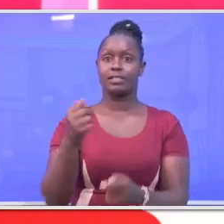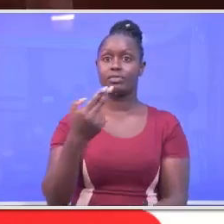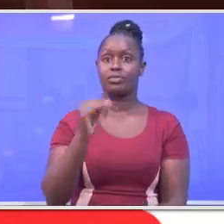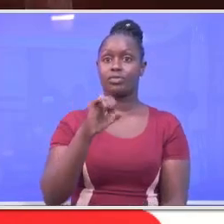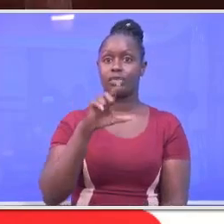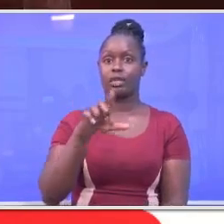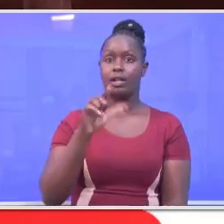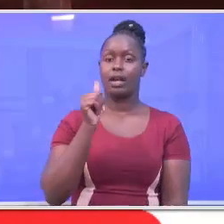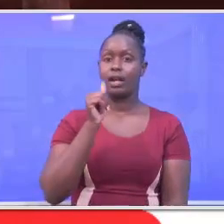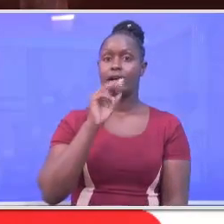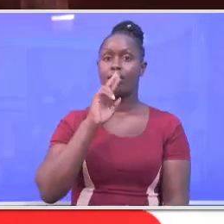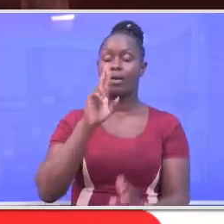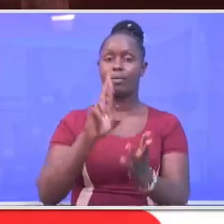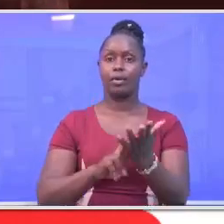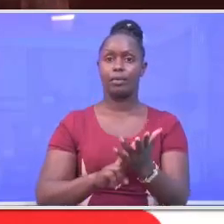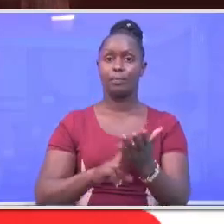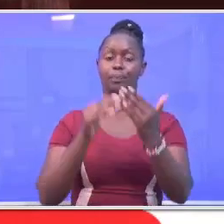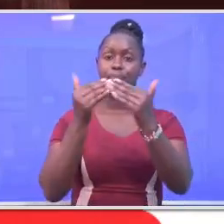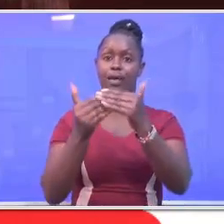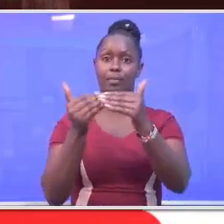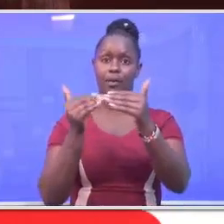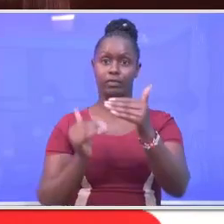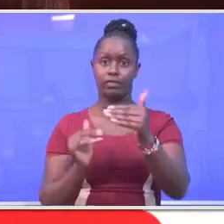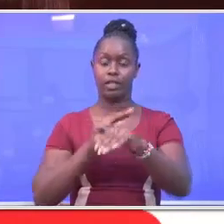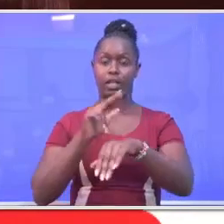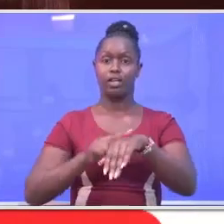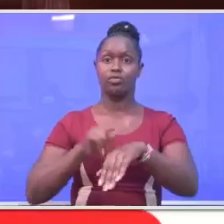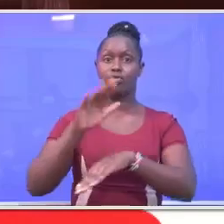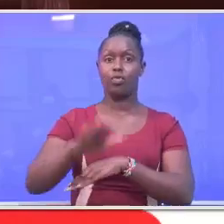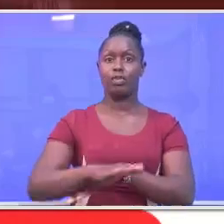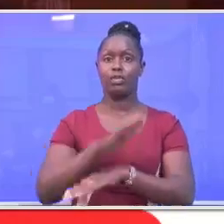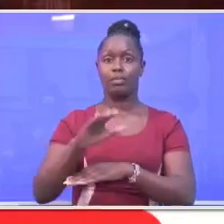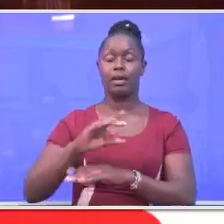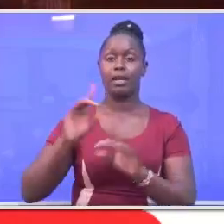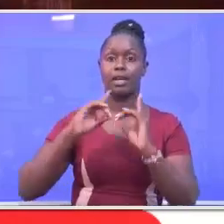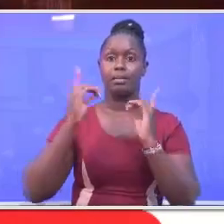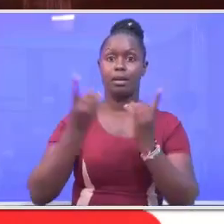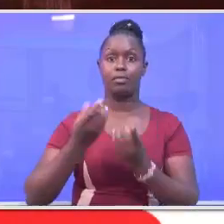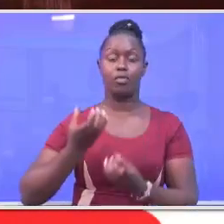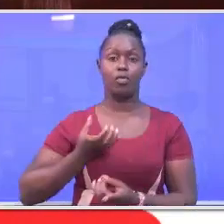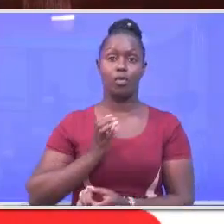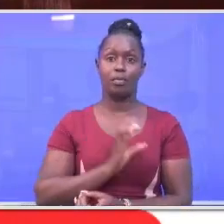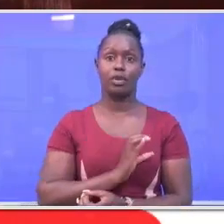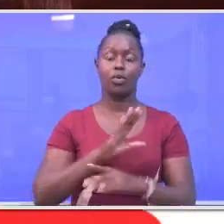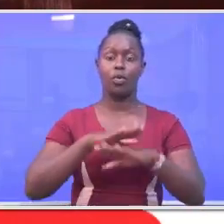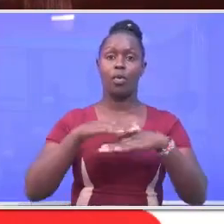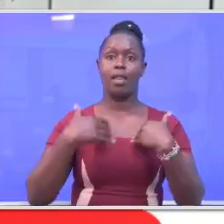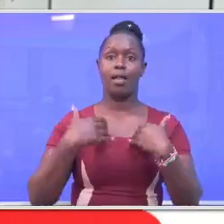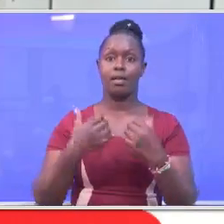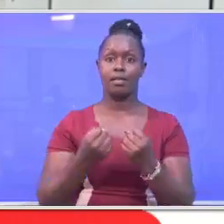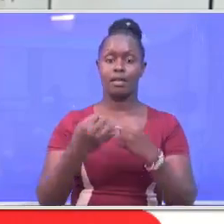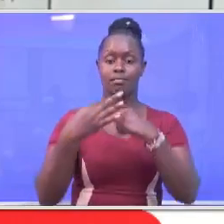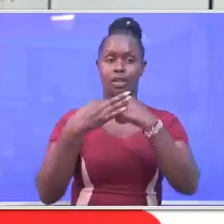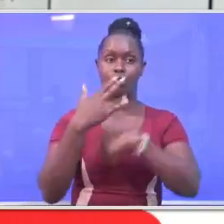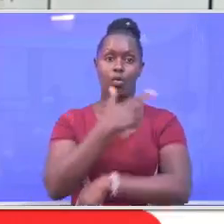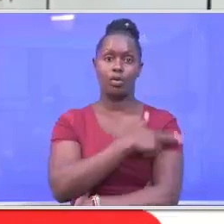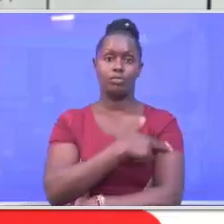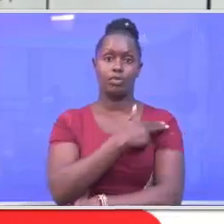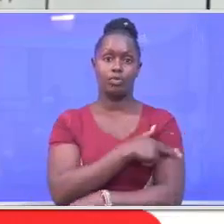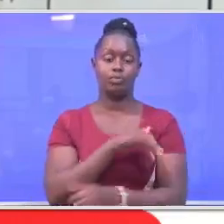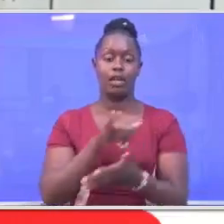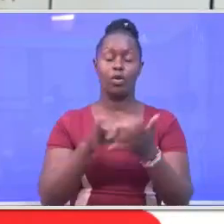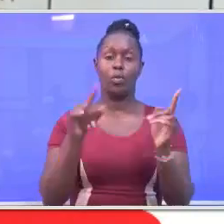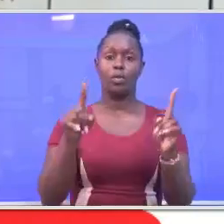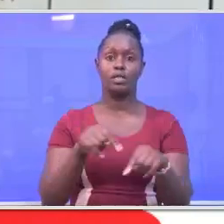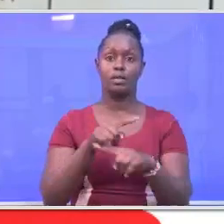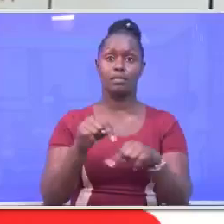reports. Before the National Assembly Departmental Committee on Health were the owners of 8 hospitals suspended following